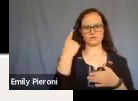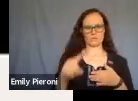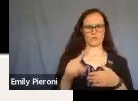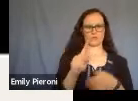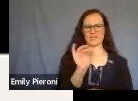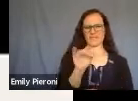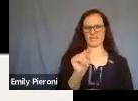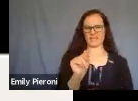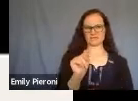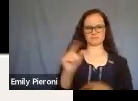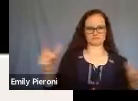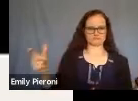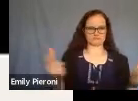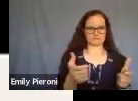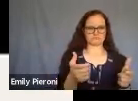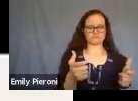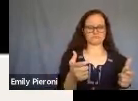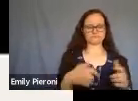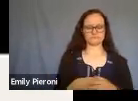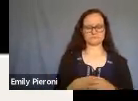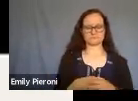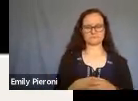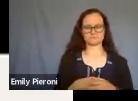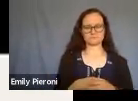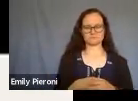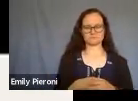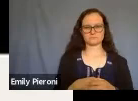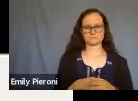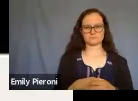we found that they would be